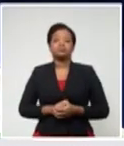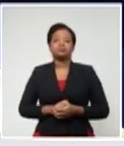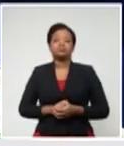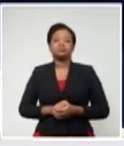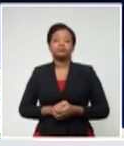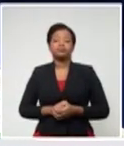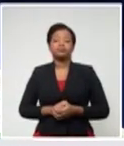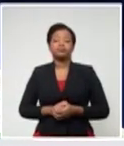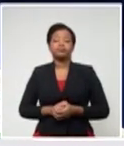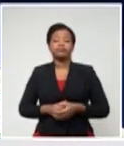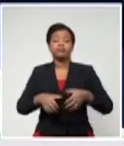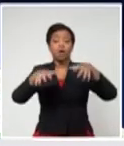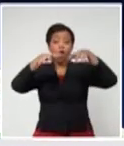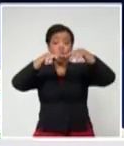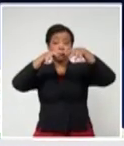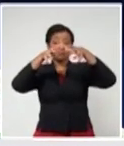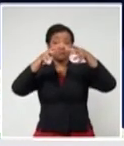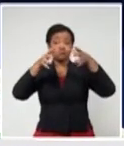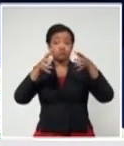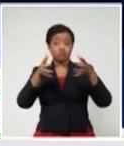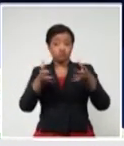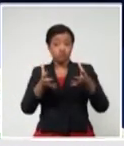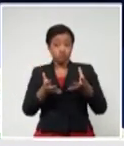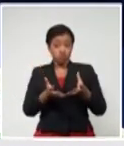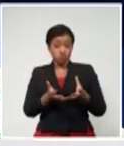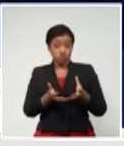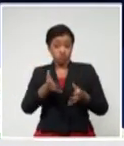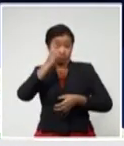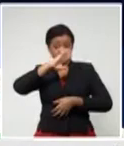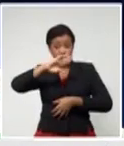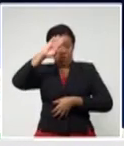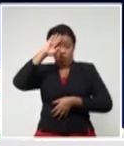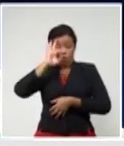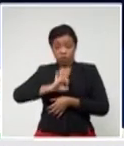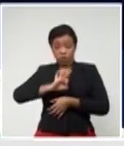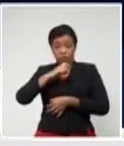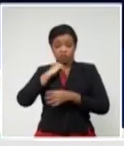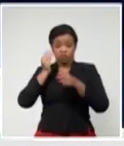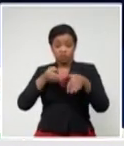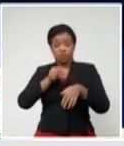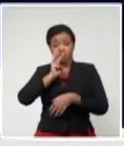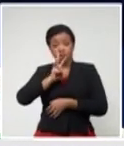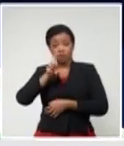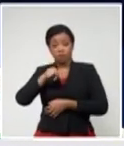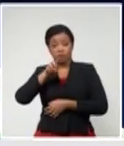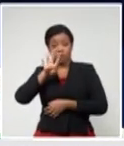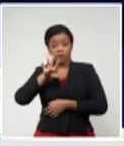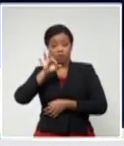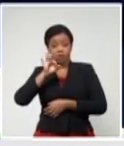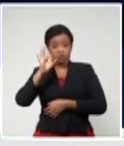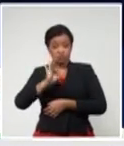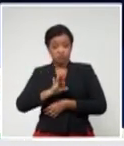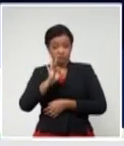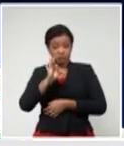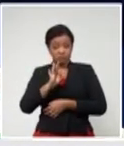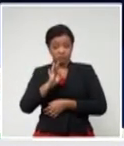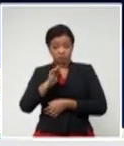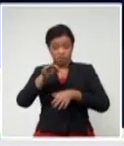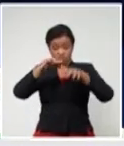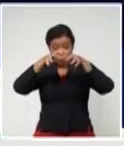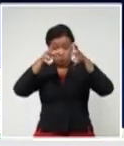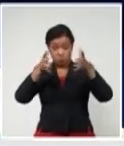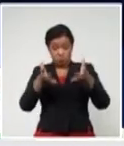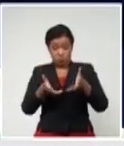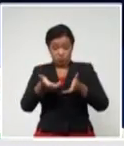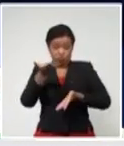3.48%, which, compared with the regional rate of 3.94%, places Cuba in 21st position in the